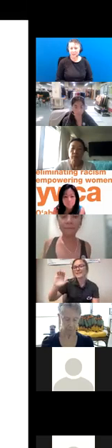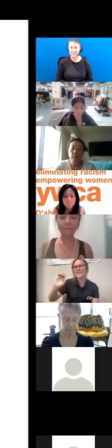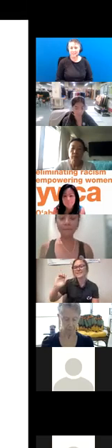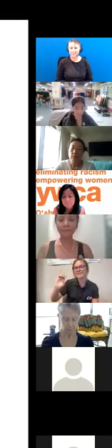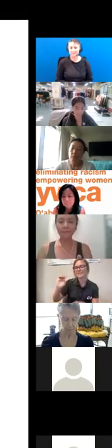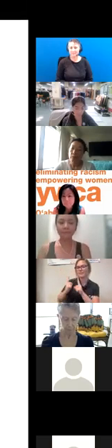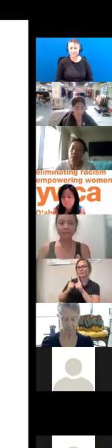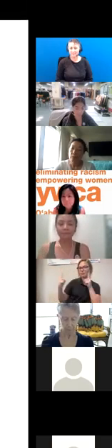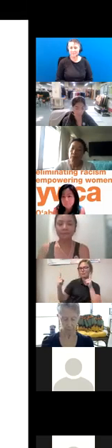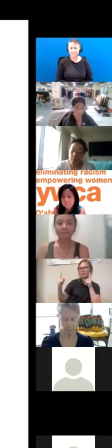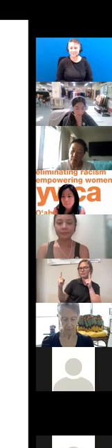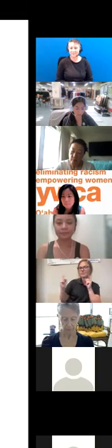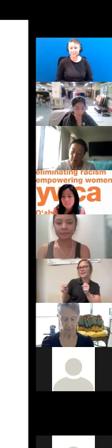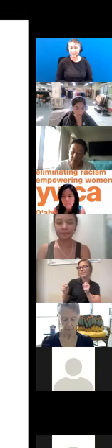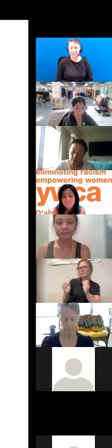Space.